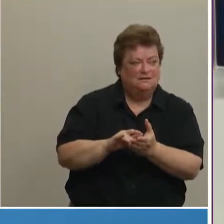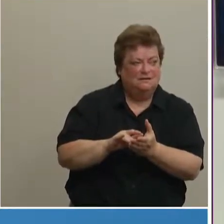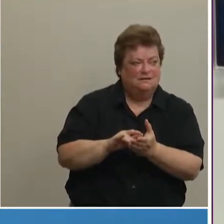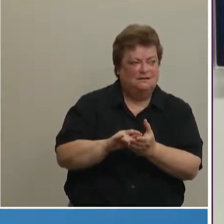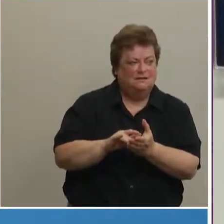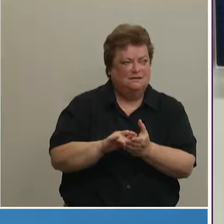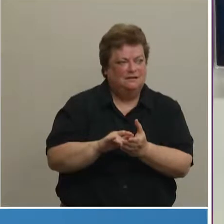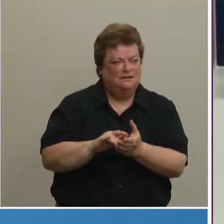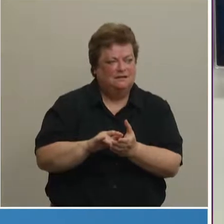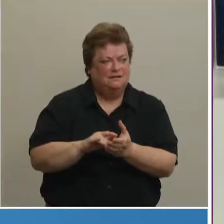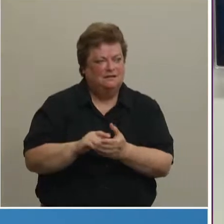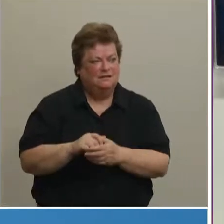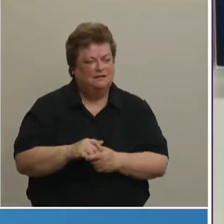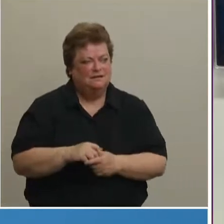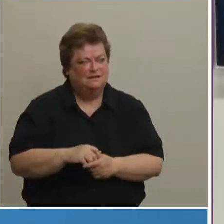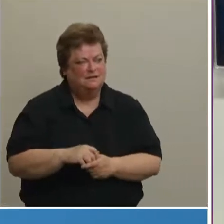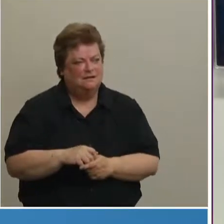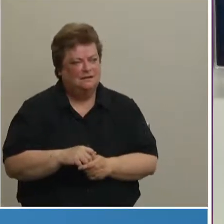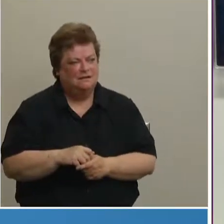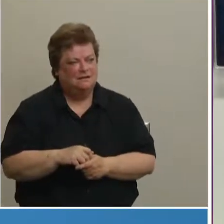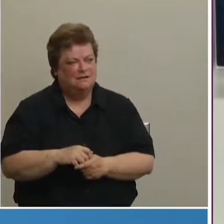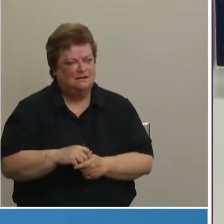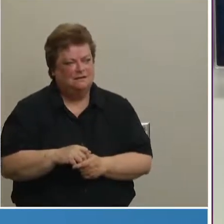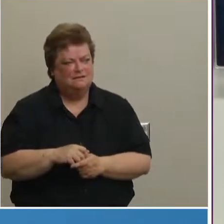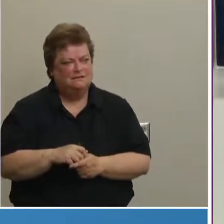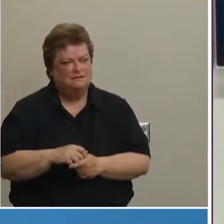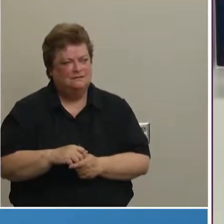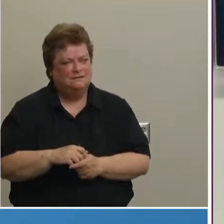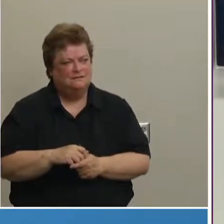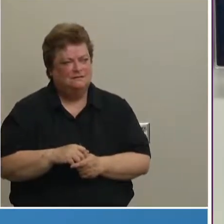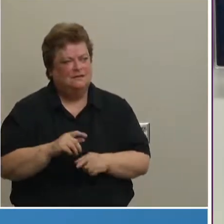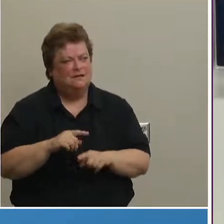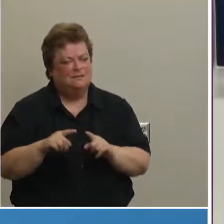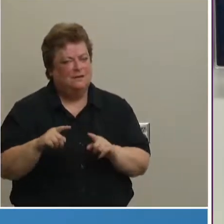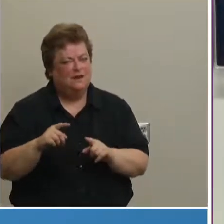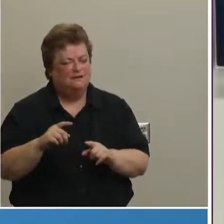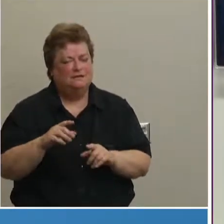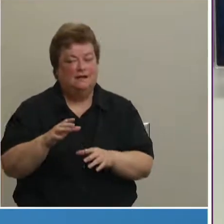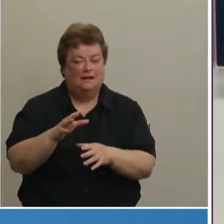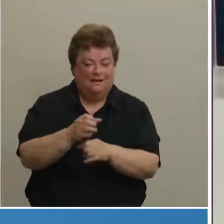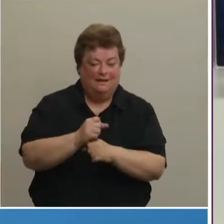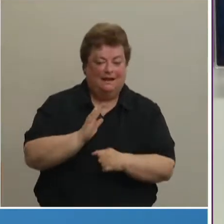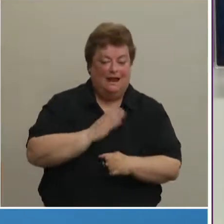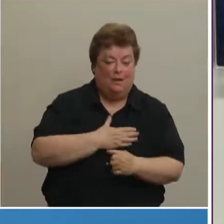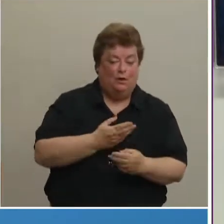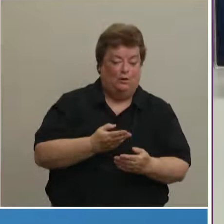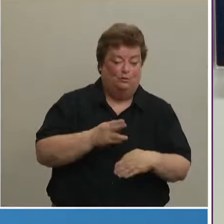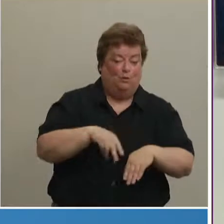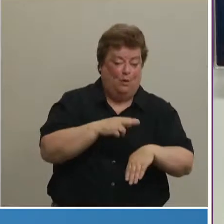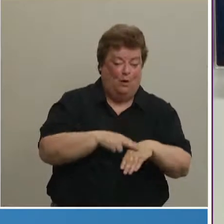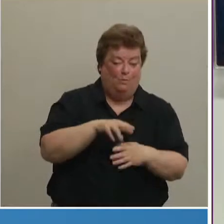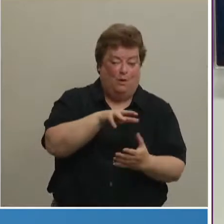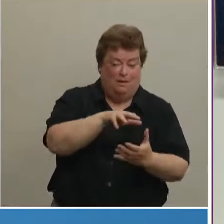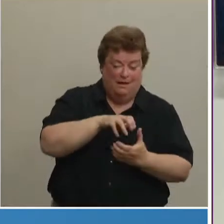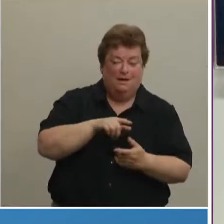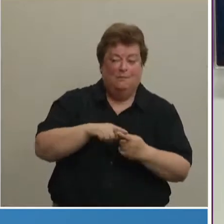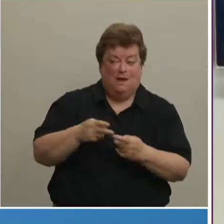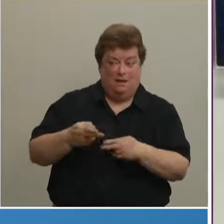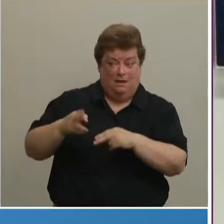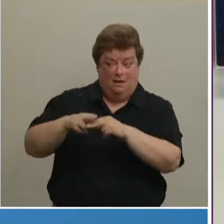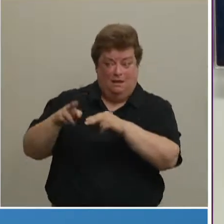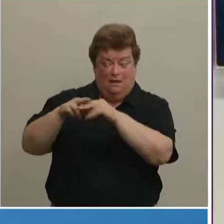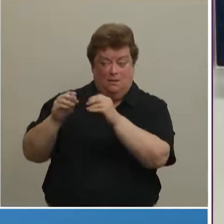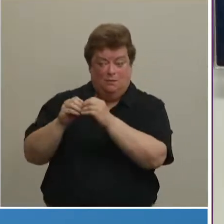the extra Johnson & Johnson, but the normal allocation that you usually get. Well, the Johnson & Johnson